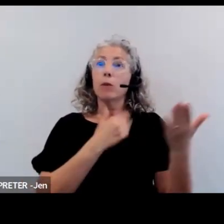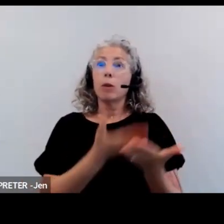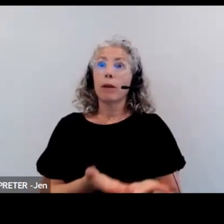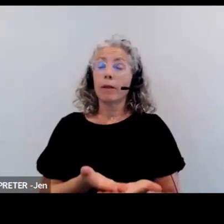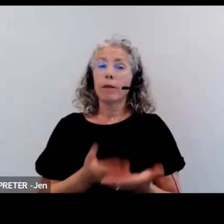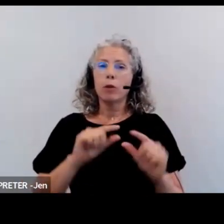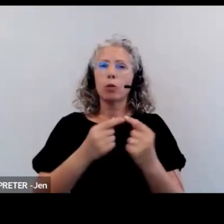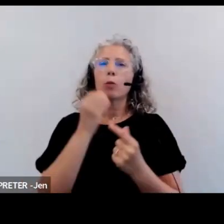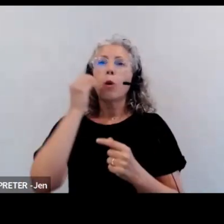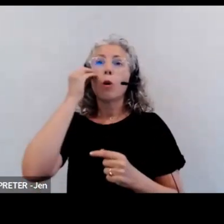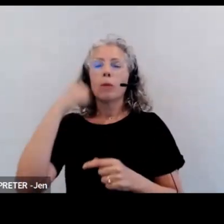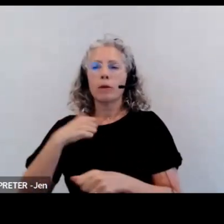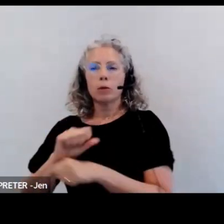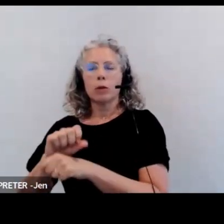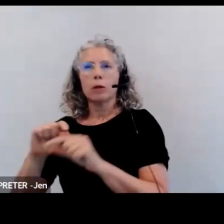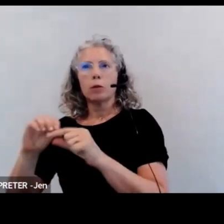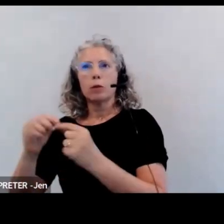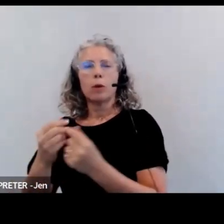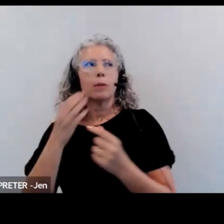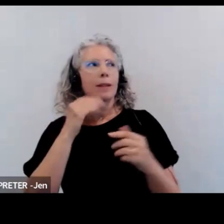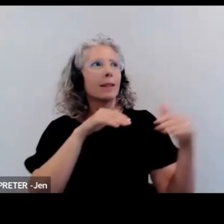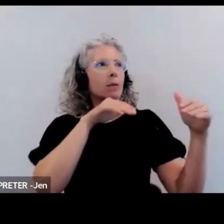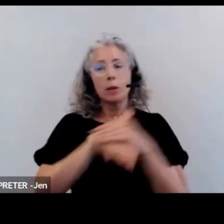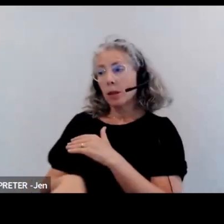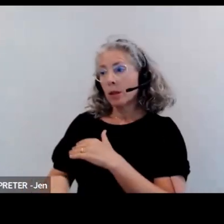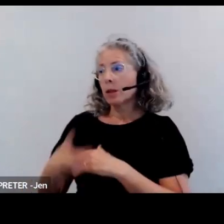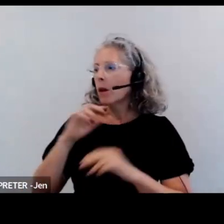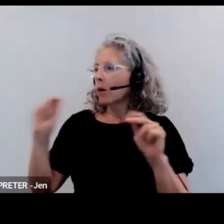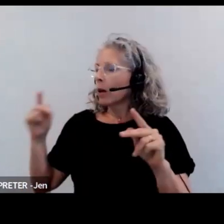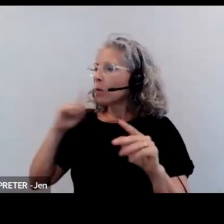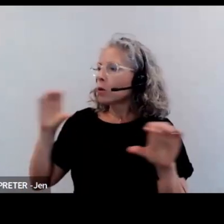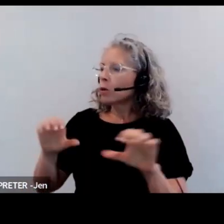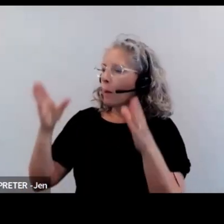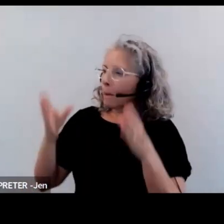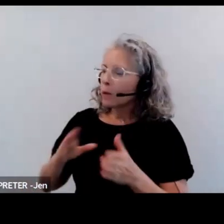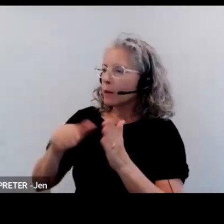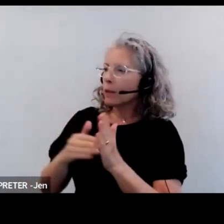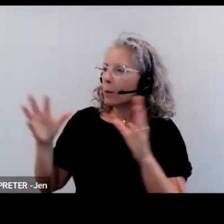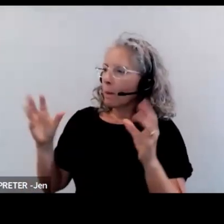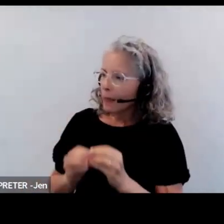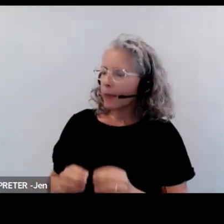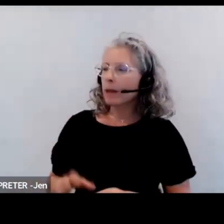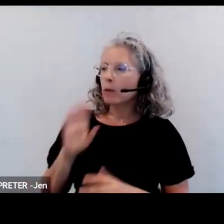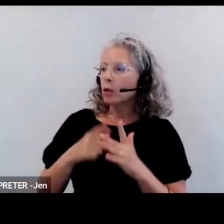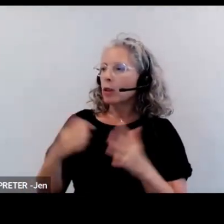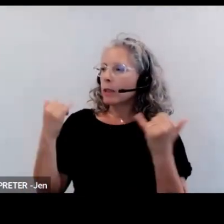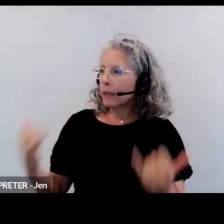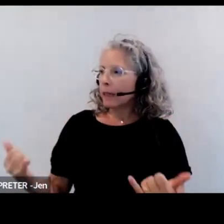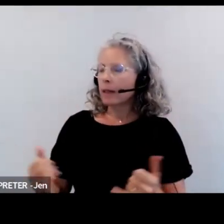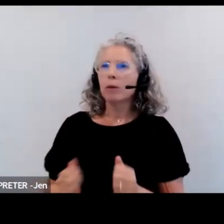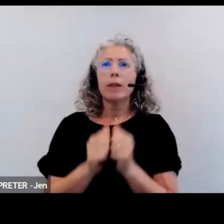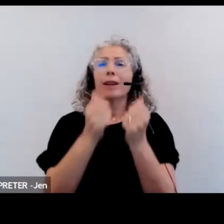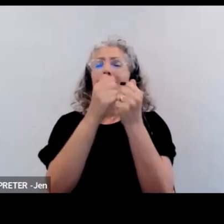group home that I was working in, and he said, okay, we're going to do person-centered meetings, and we're going to start today. So without